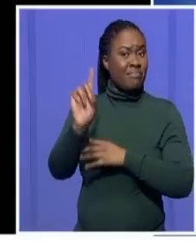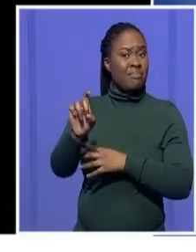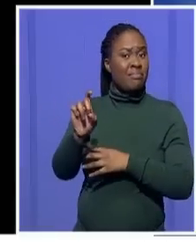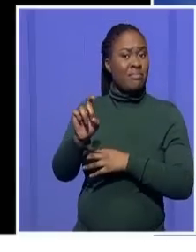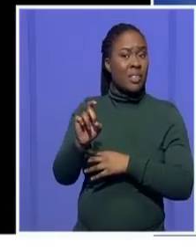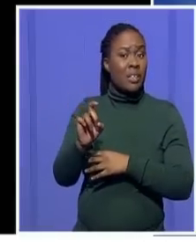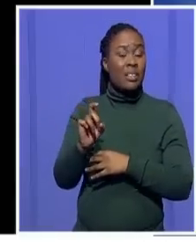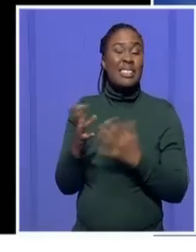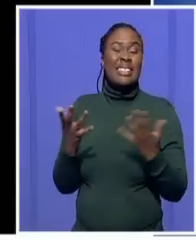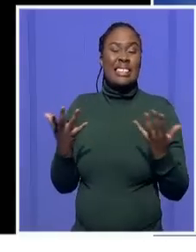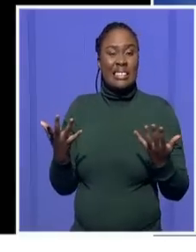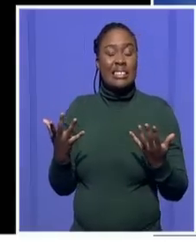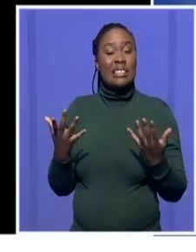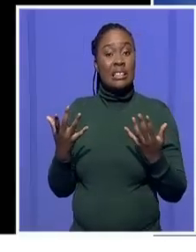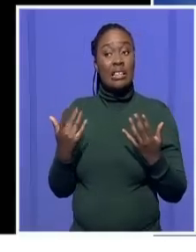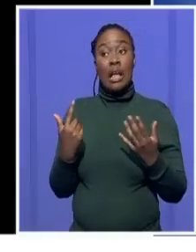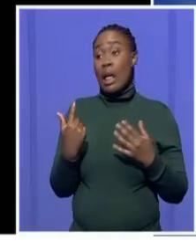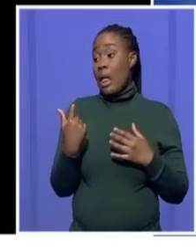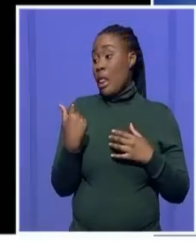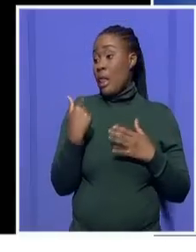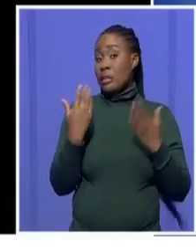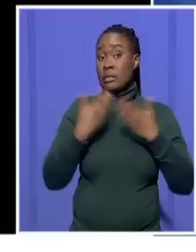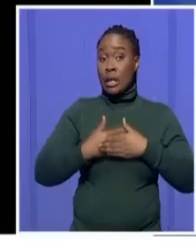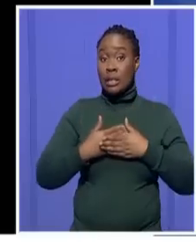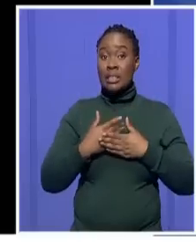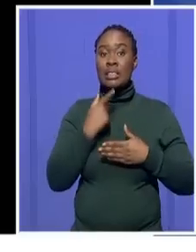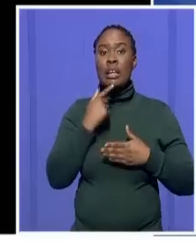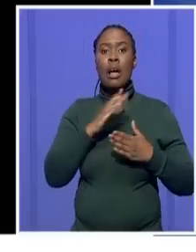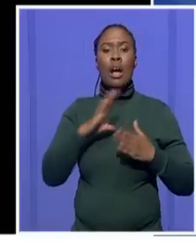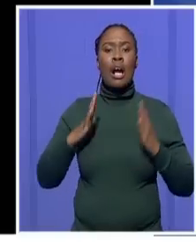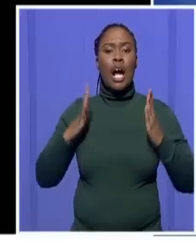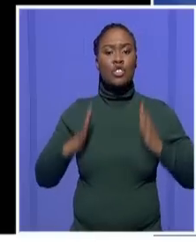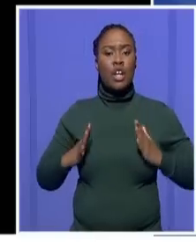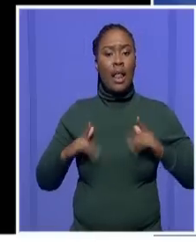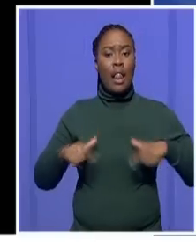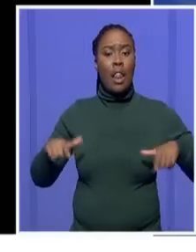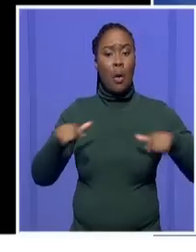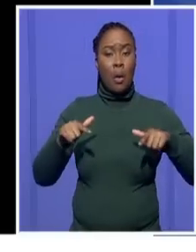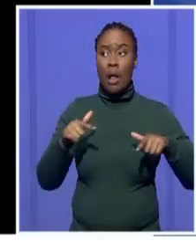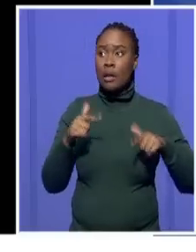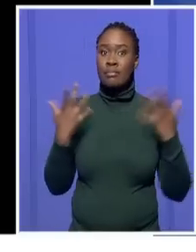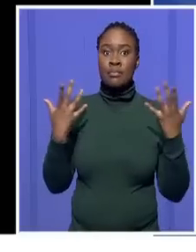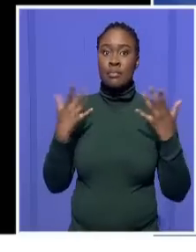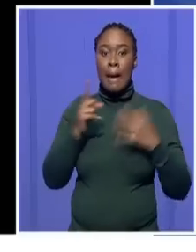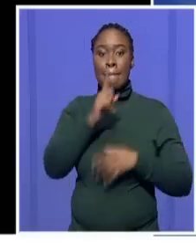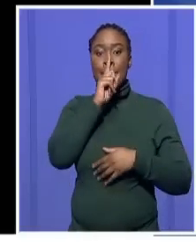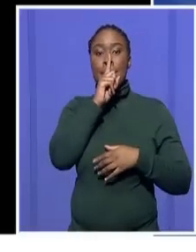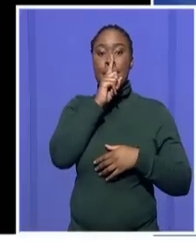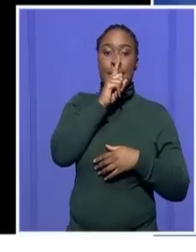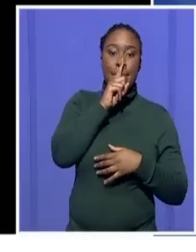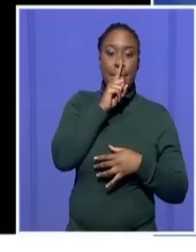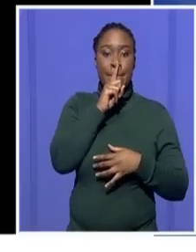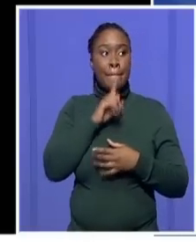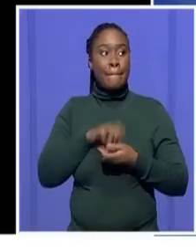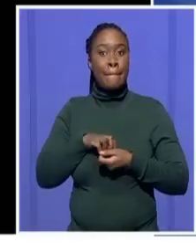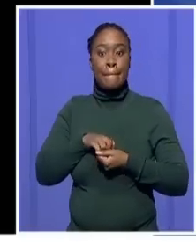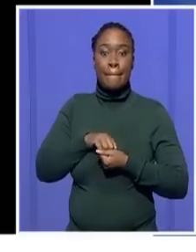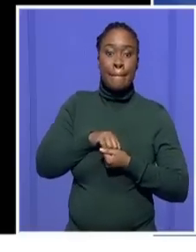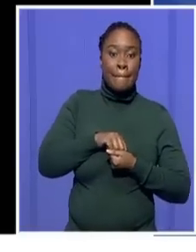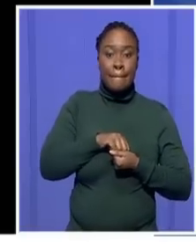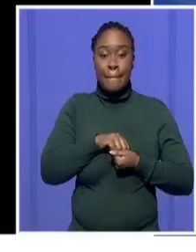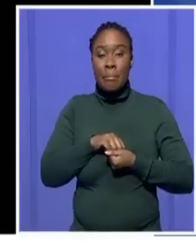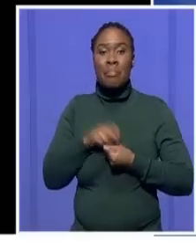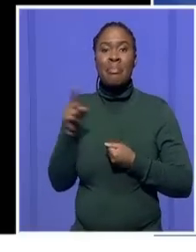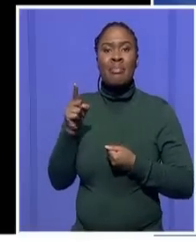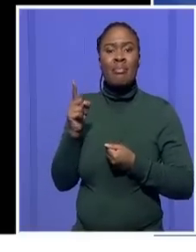parts have been saying is our local councillor has not even told us what our options are. A lack of